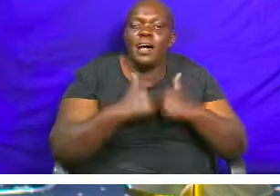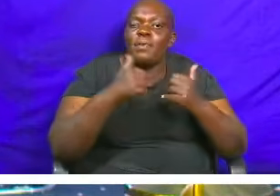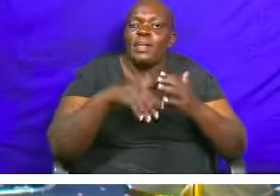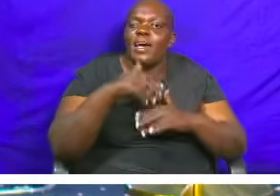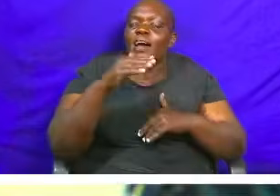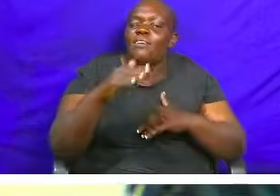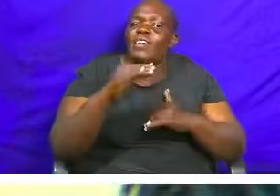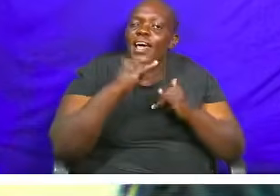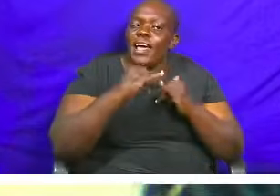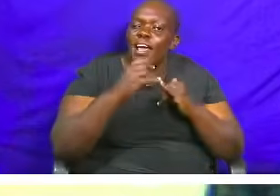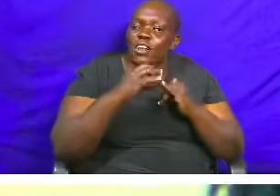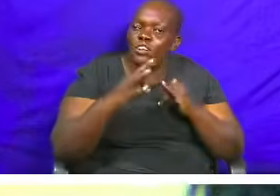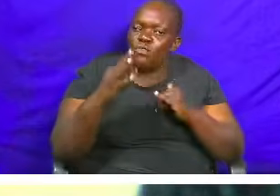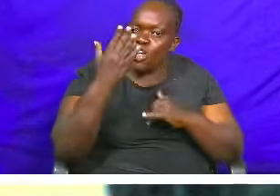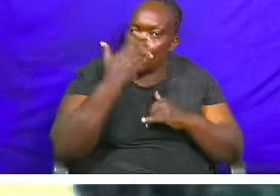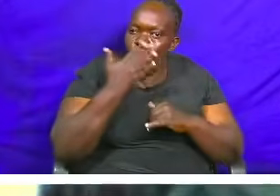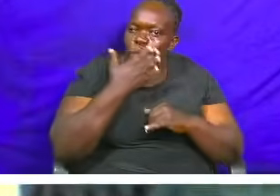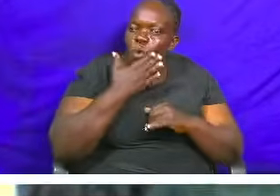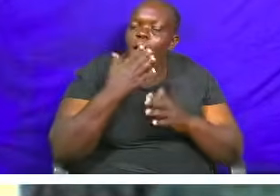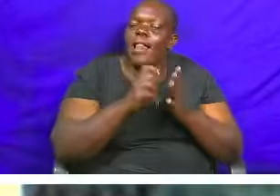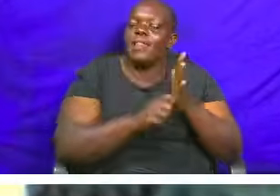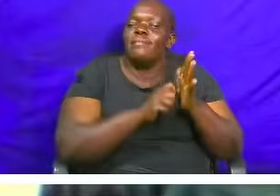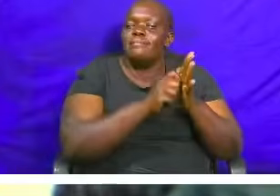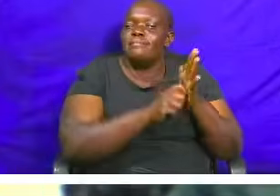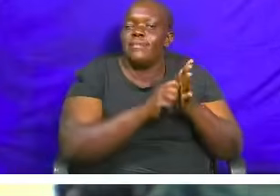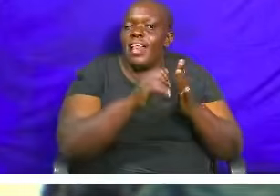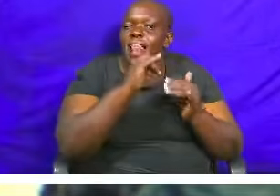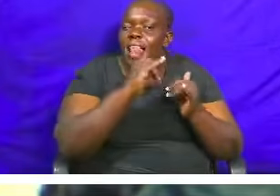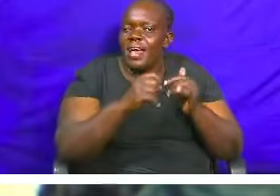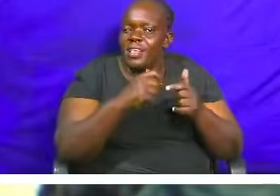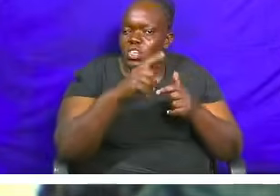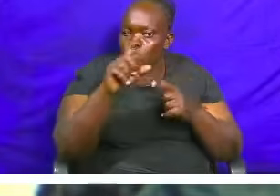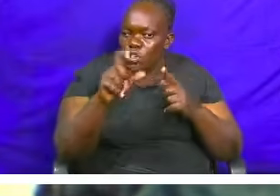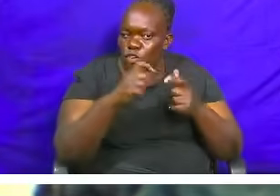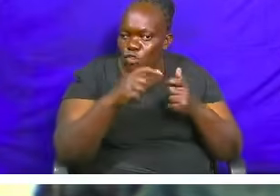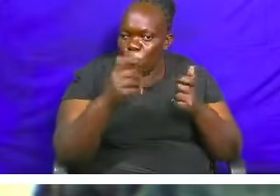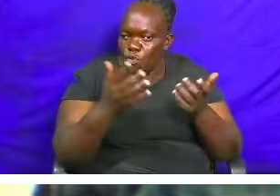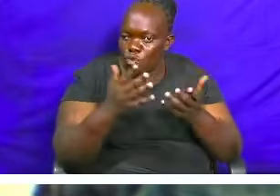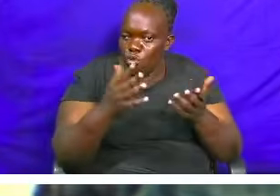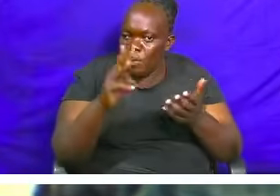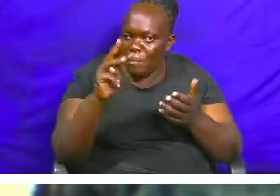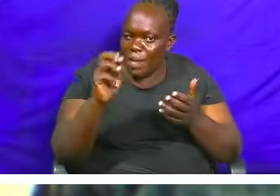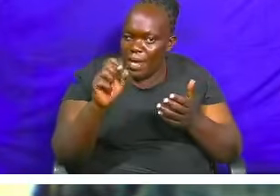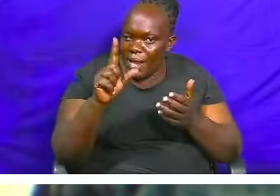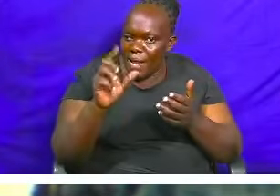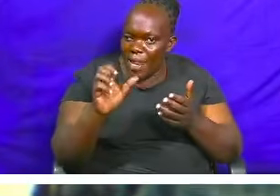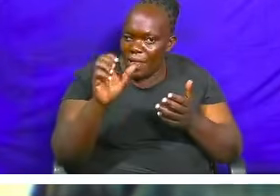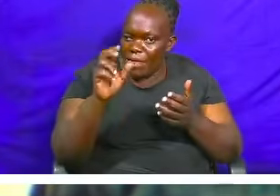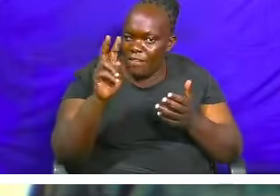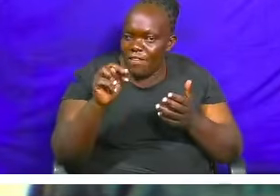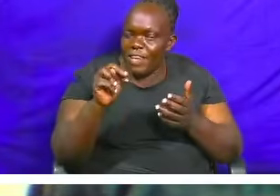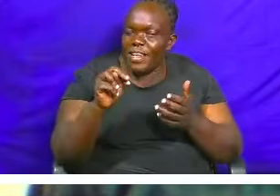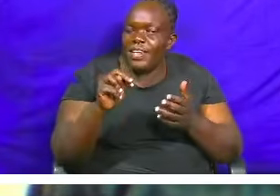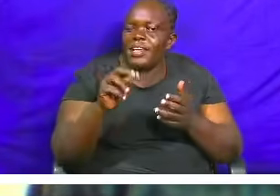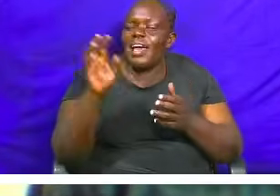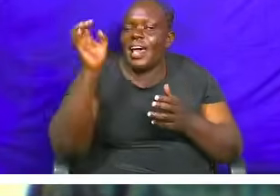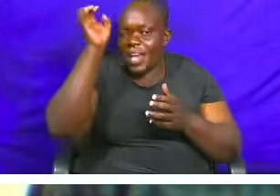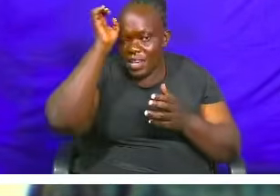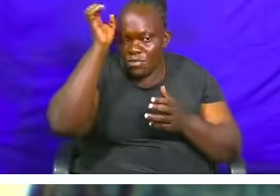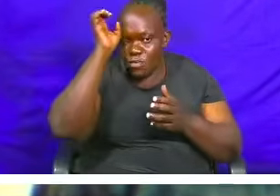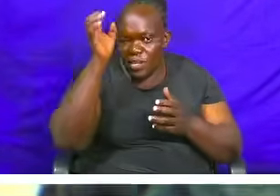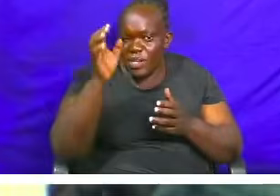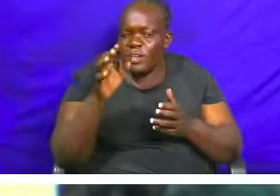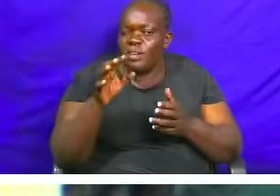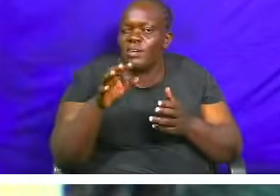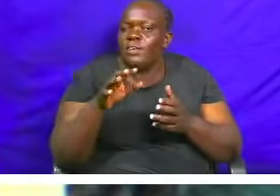end of the subsidy program? That's a question from who? Melvin Atieno from Eldoret. Which media? Which